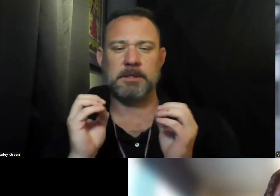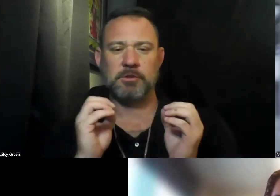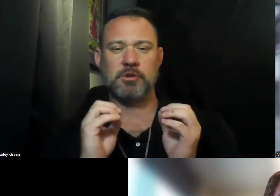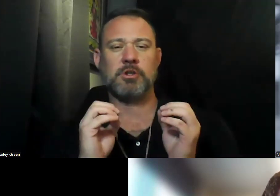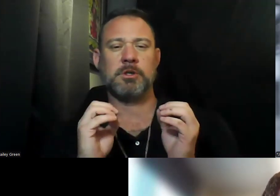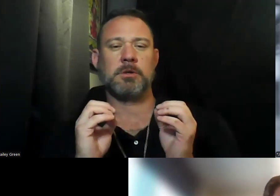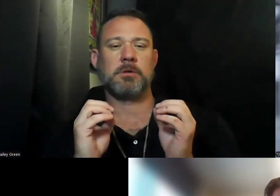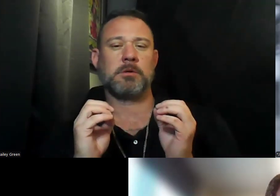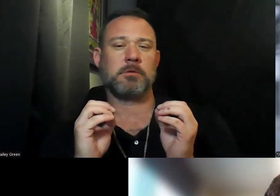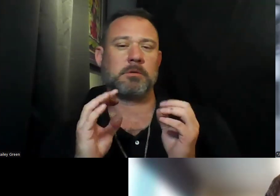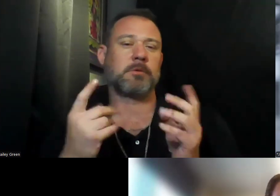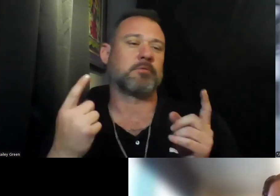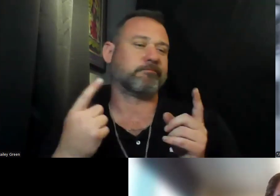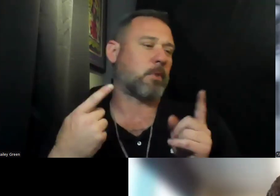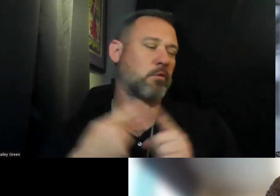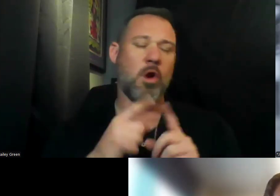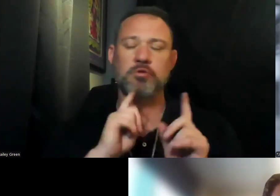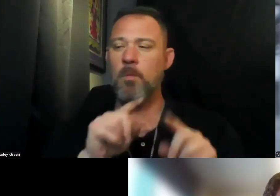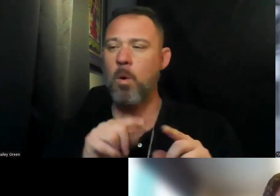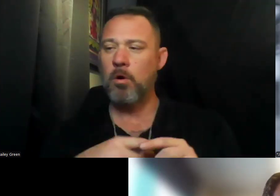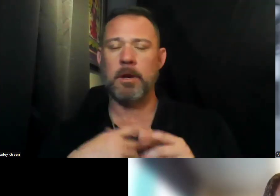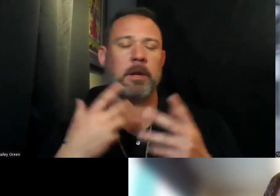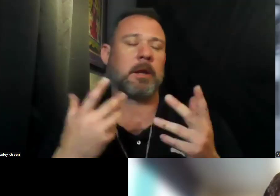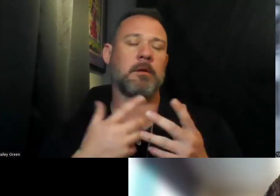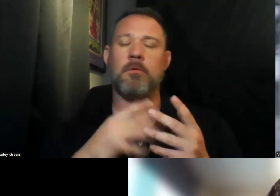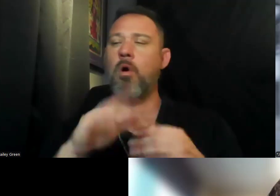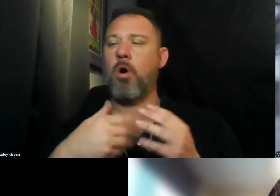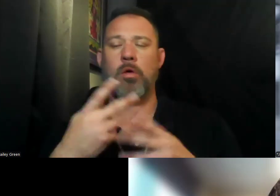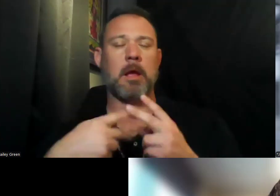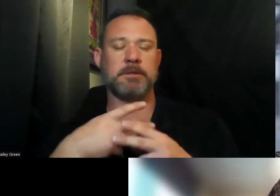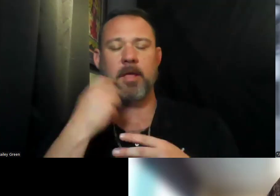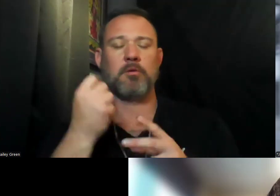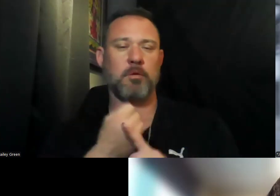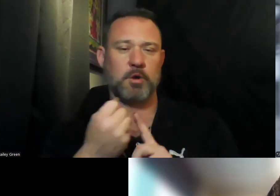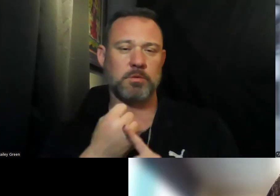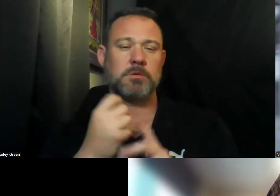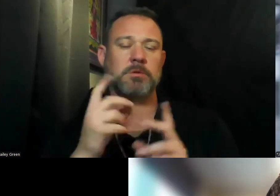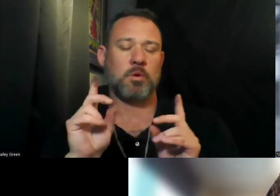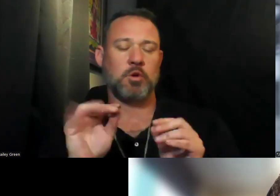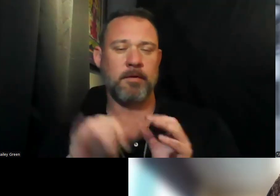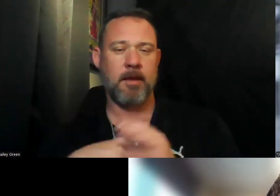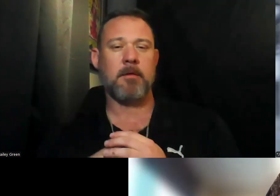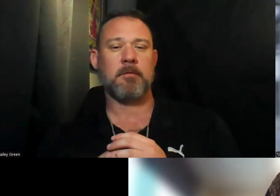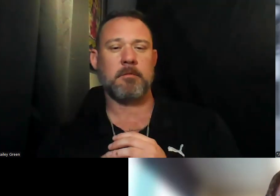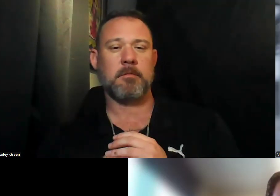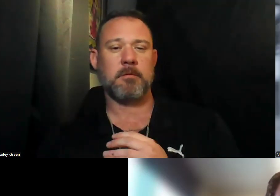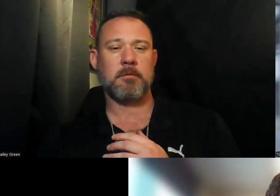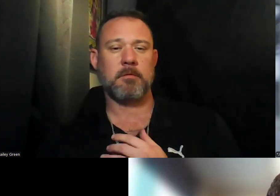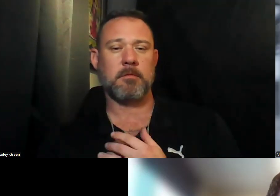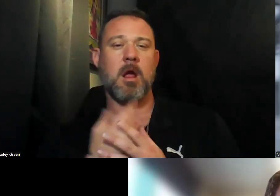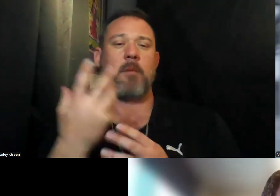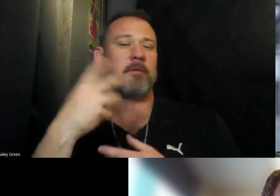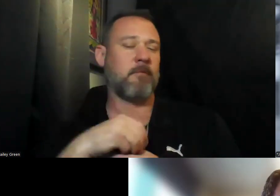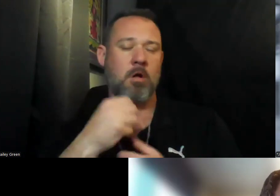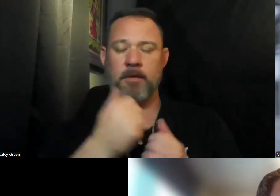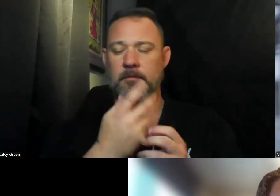obviously, cross-reporting and how to handle all types of elder abuse. So we're starting to do that. Obviously, I'm involved in